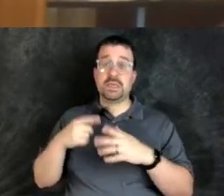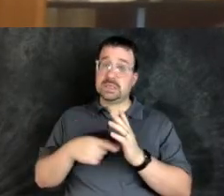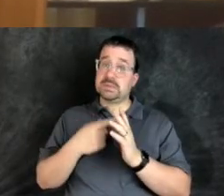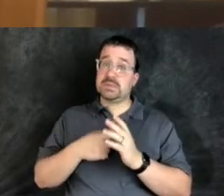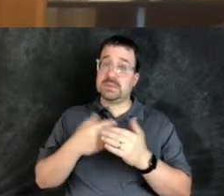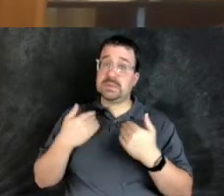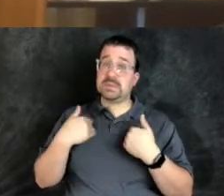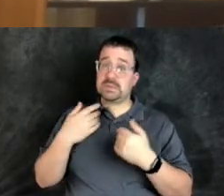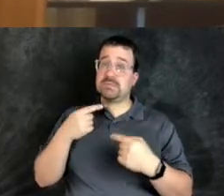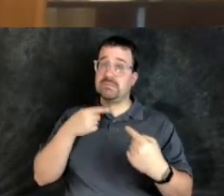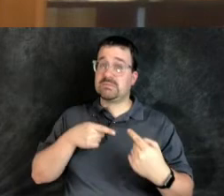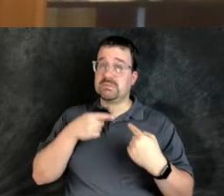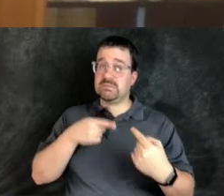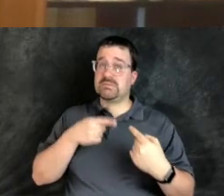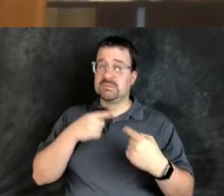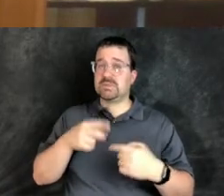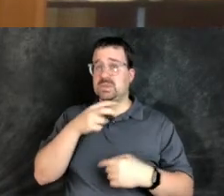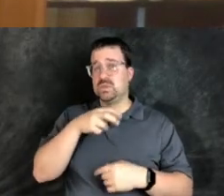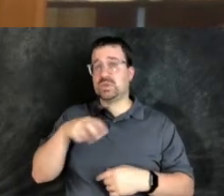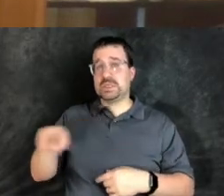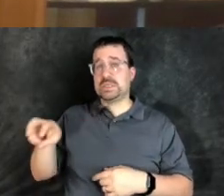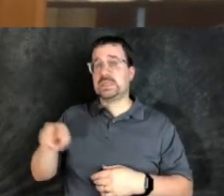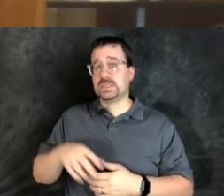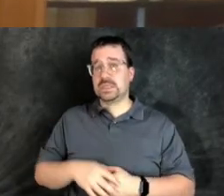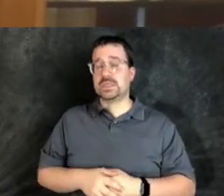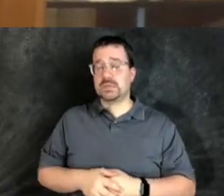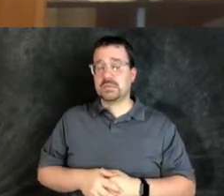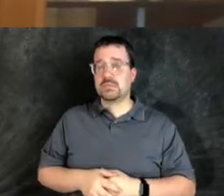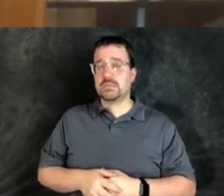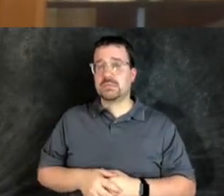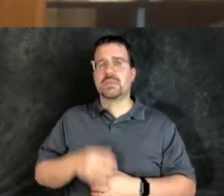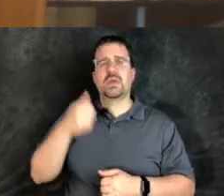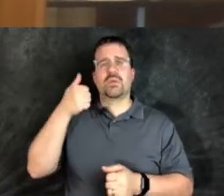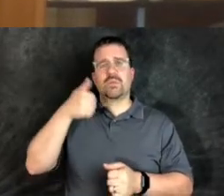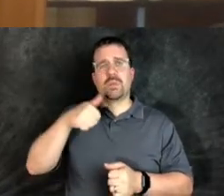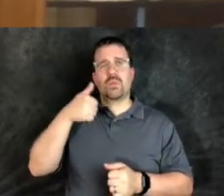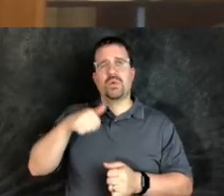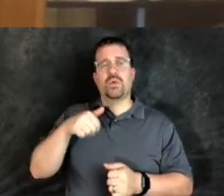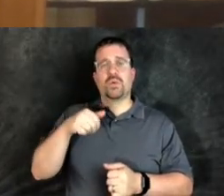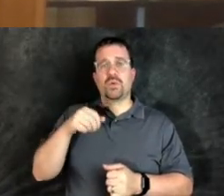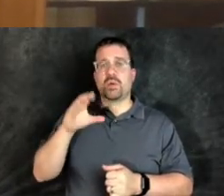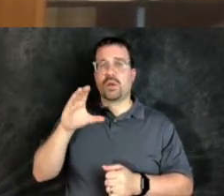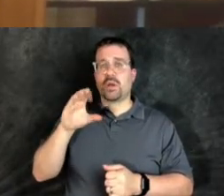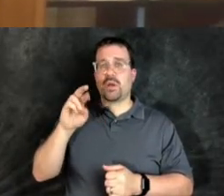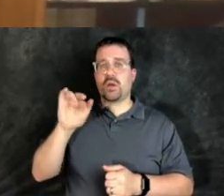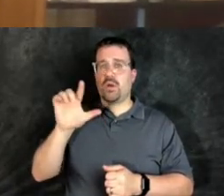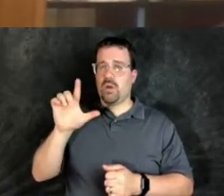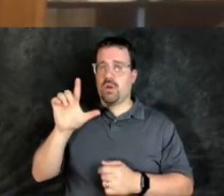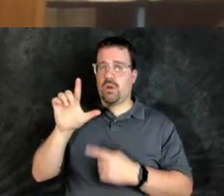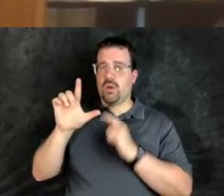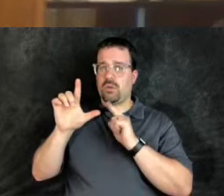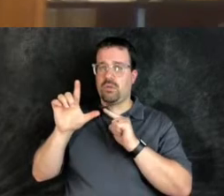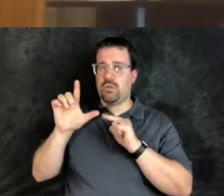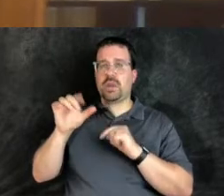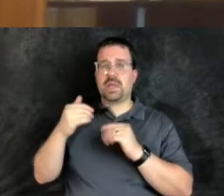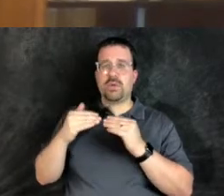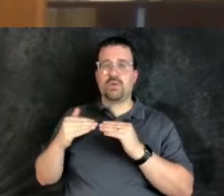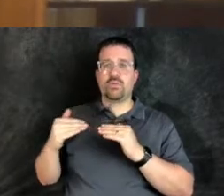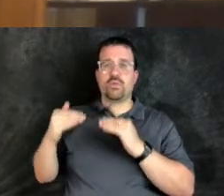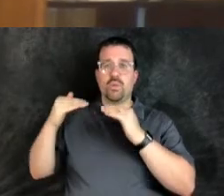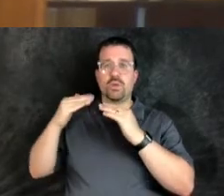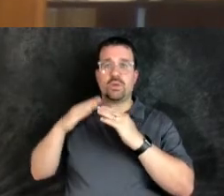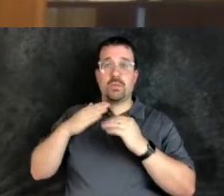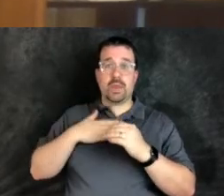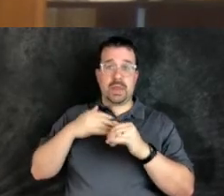had some trouble transitioning. I remember Carl, who was promoted to